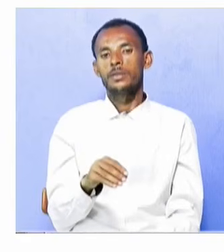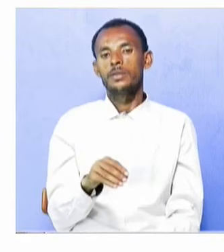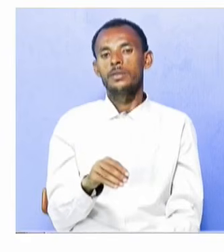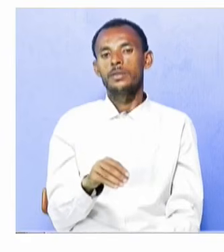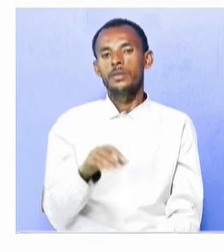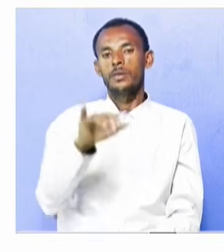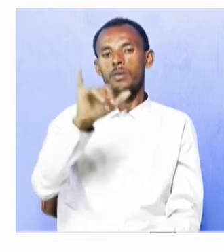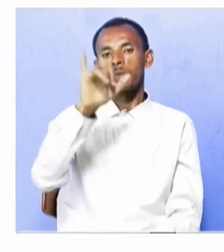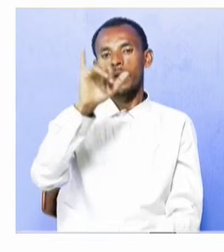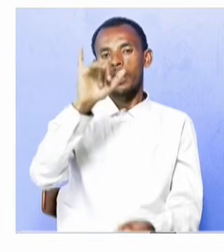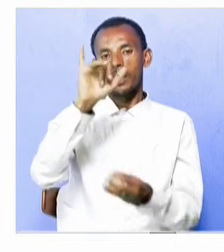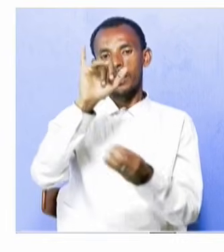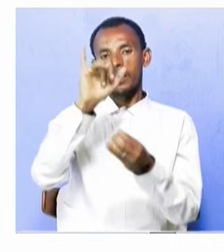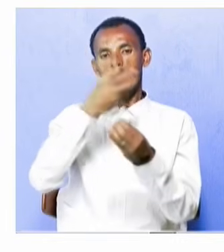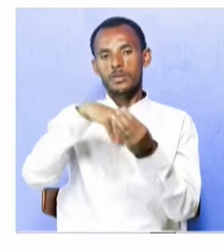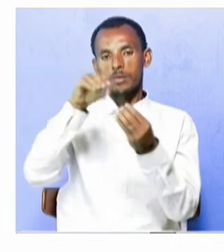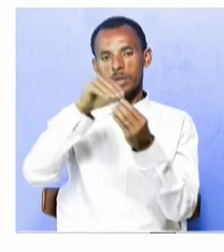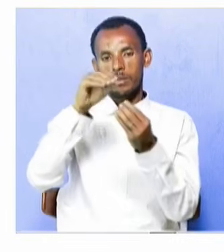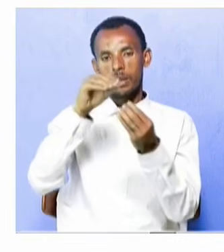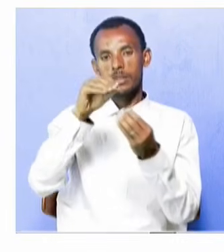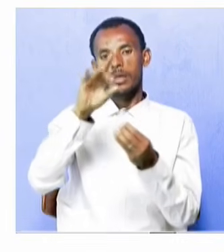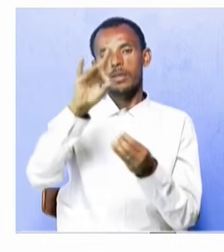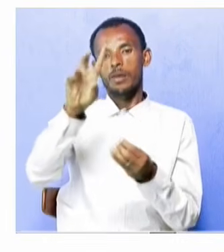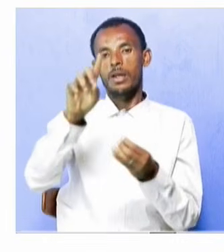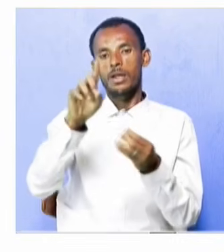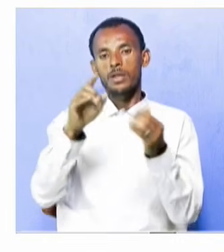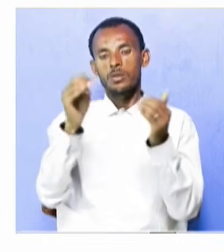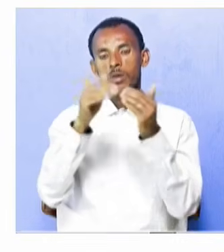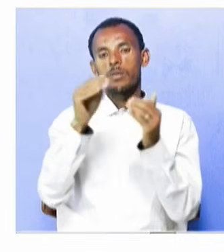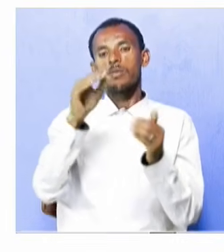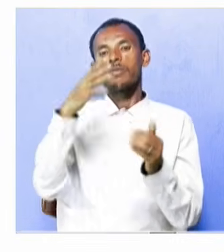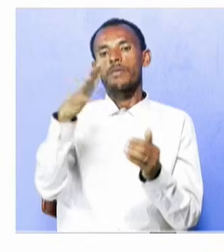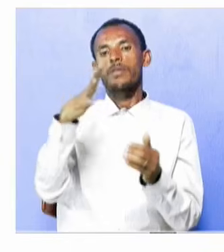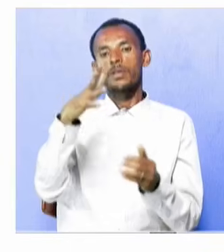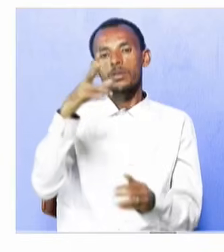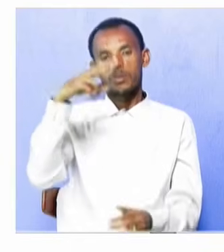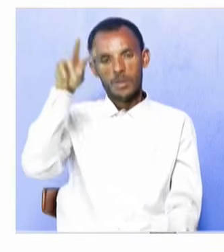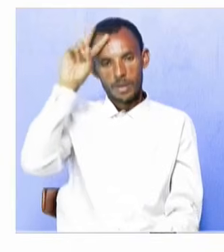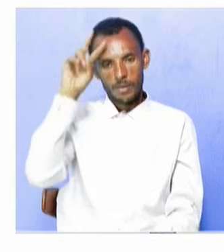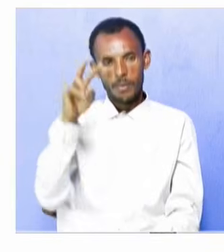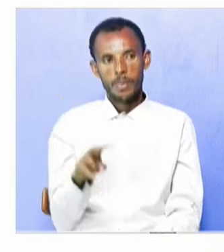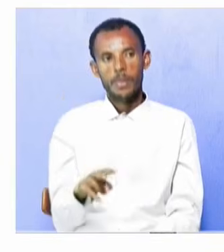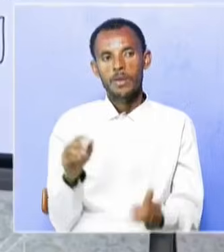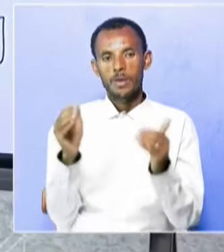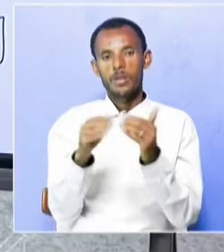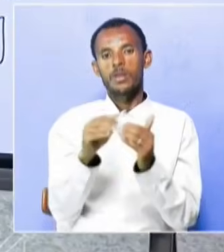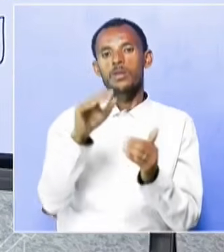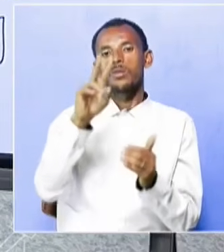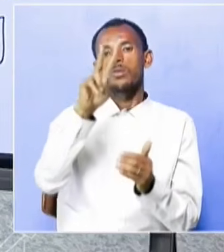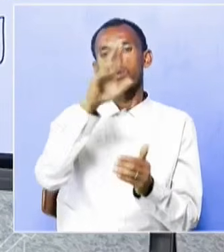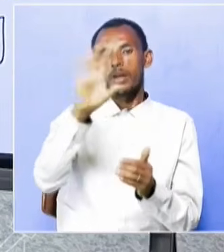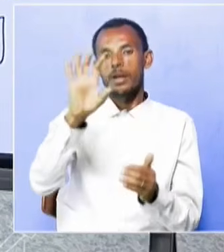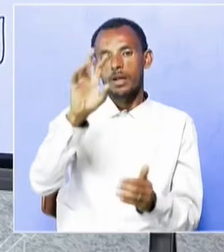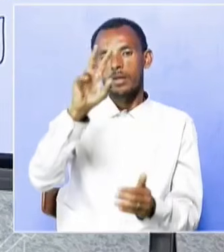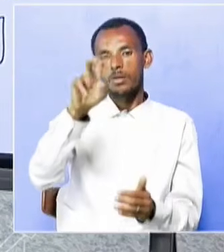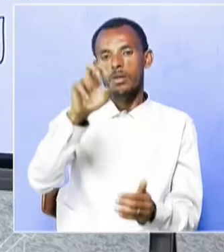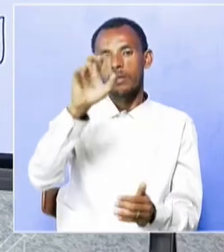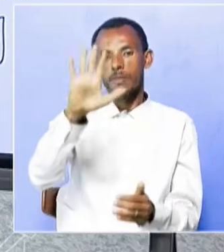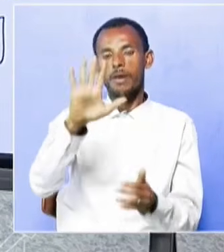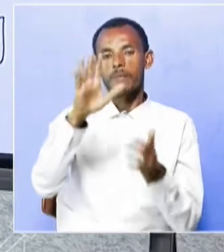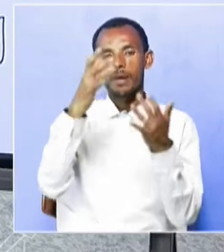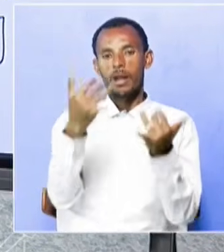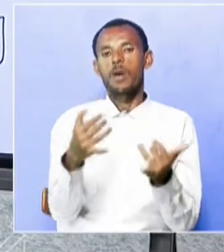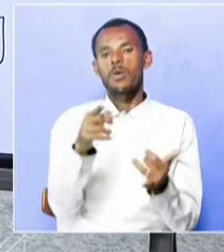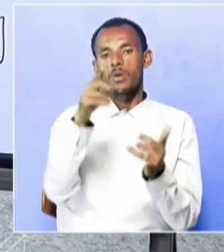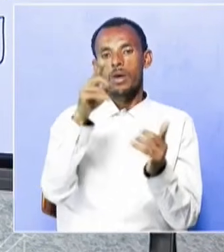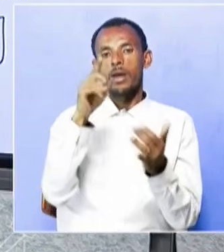y squared plus 81 is equals to 15 squared, which is 225, right? Now you can